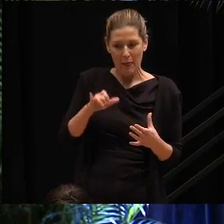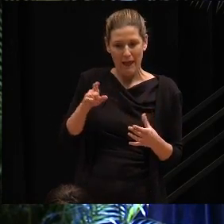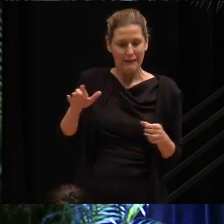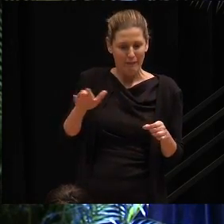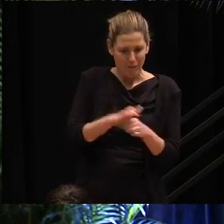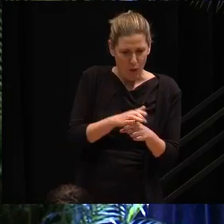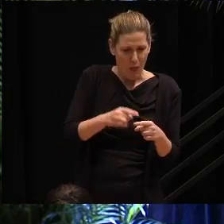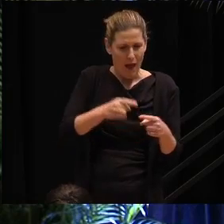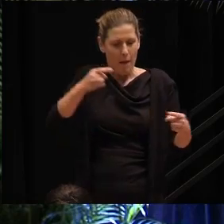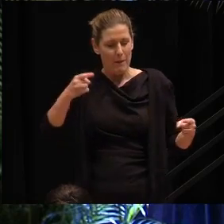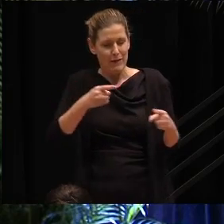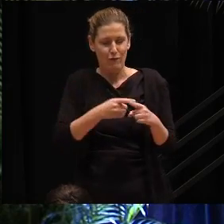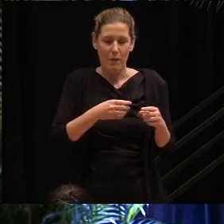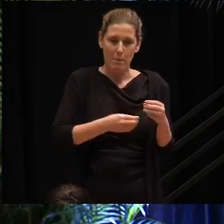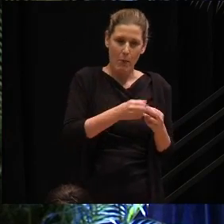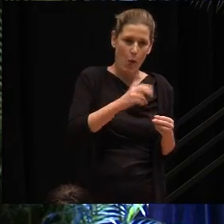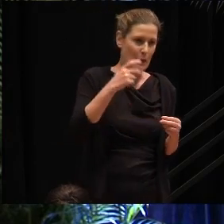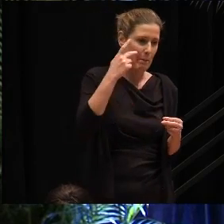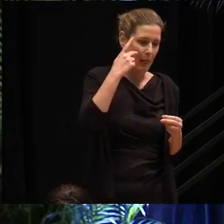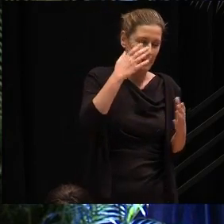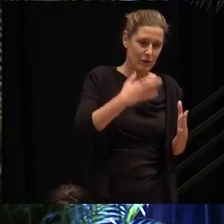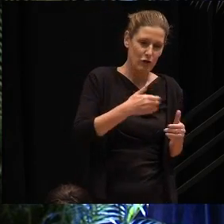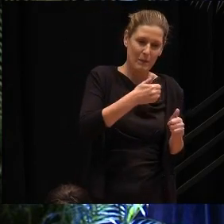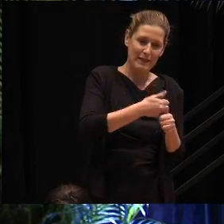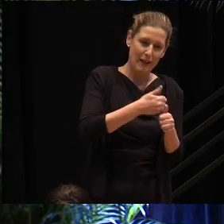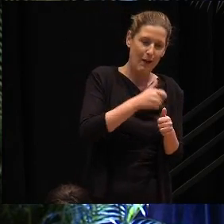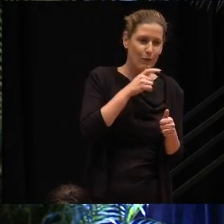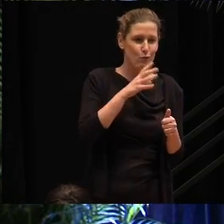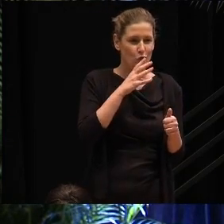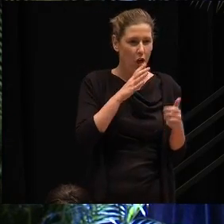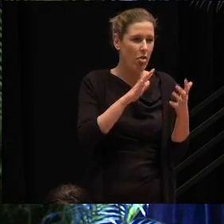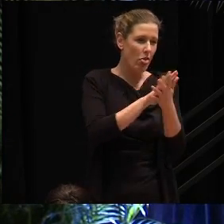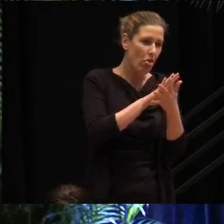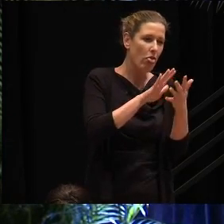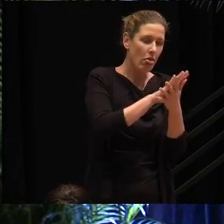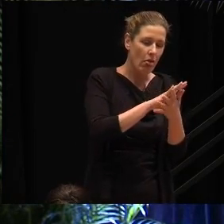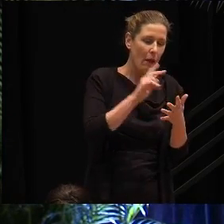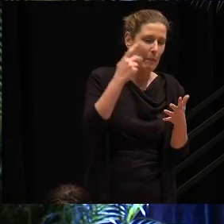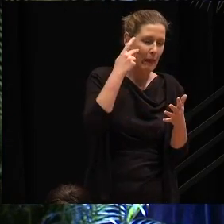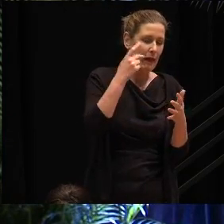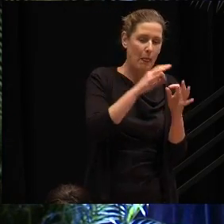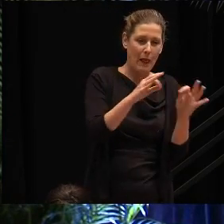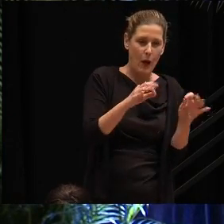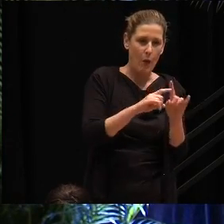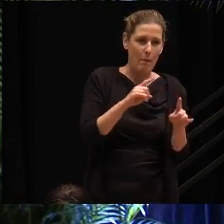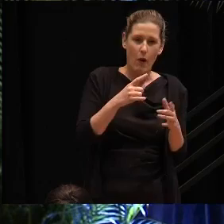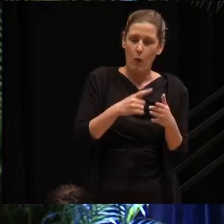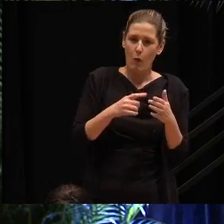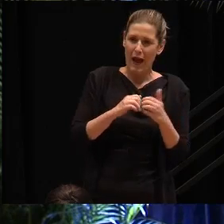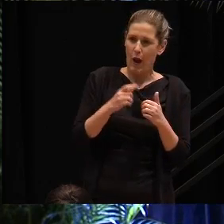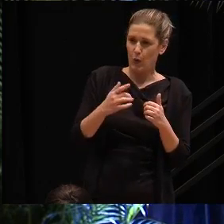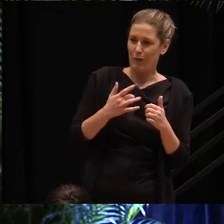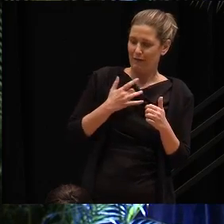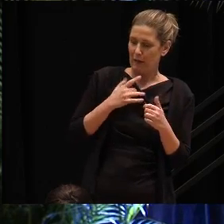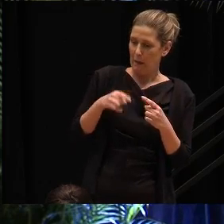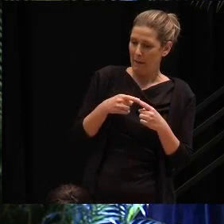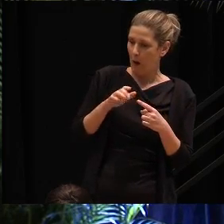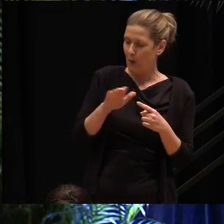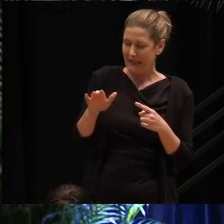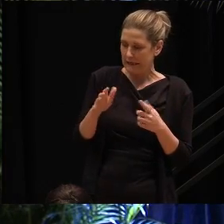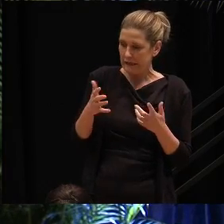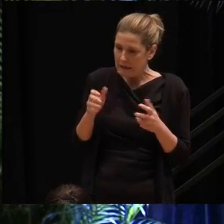most politicians who speak in a plastic political language. But what do you make of his inability